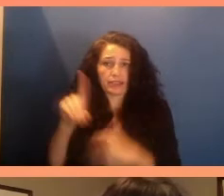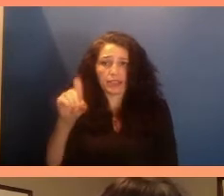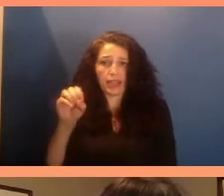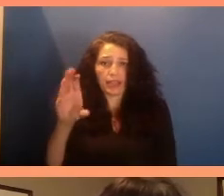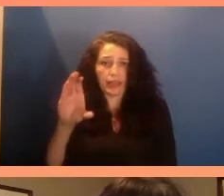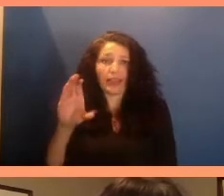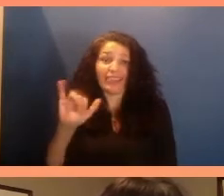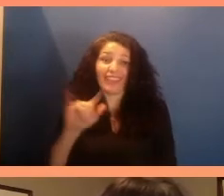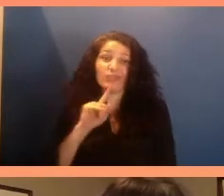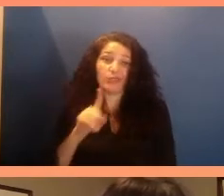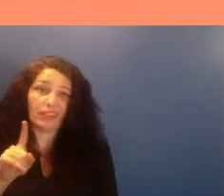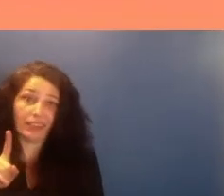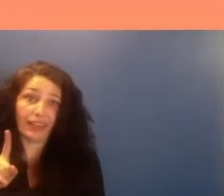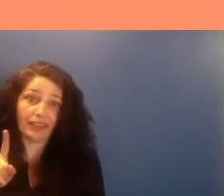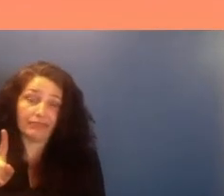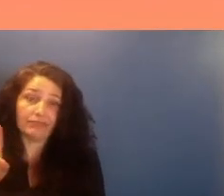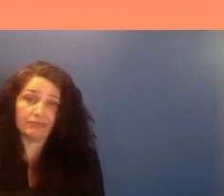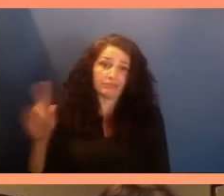subsidized?